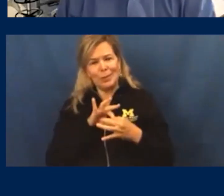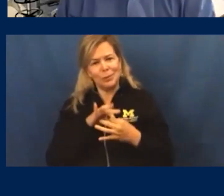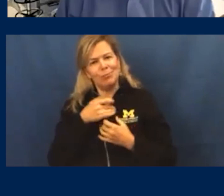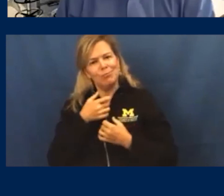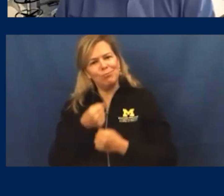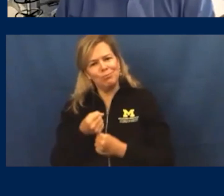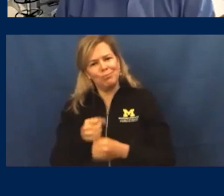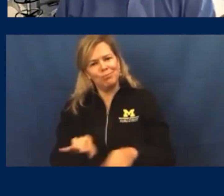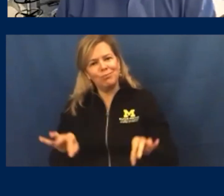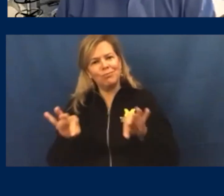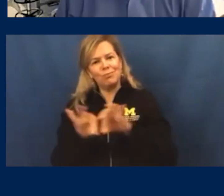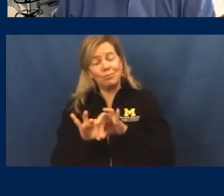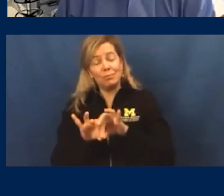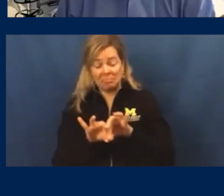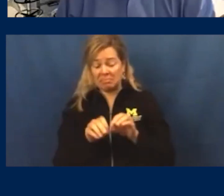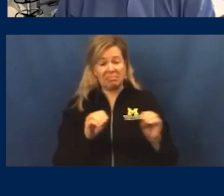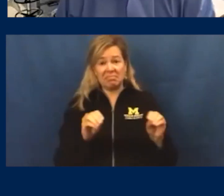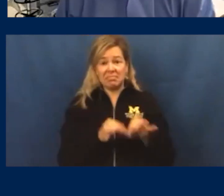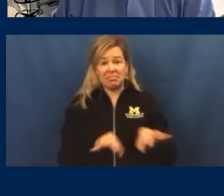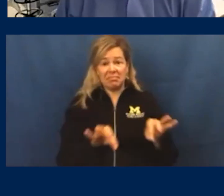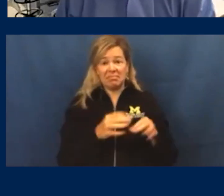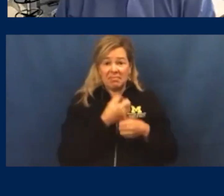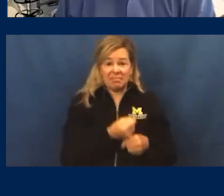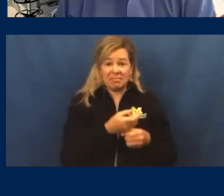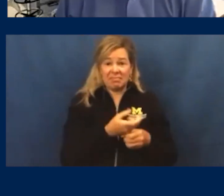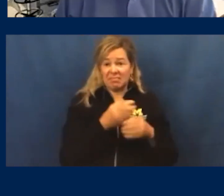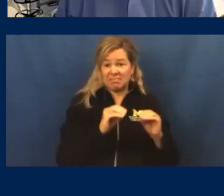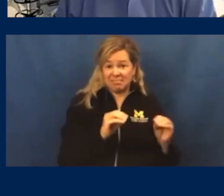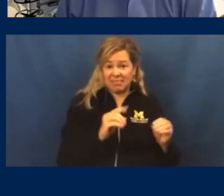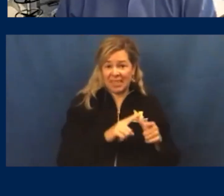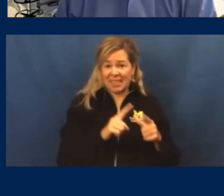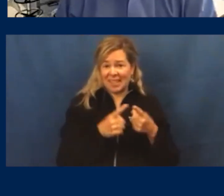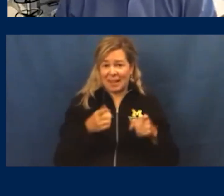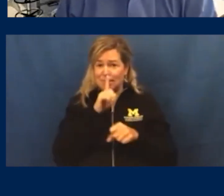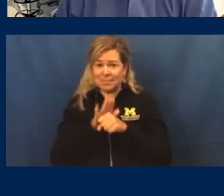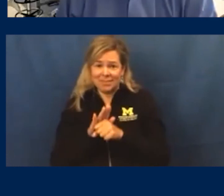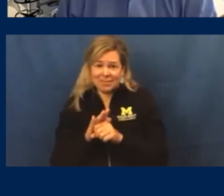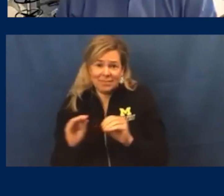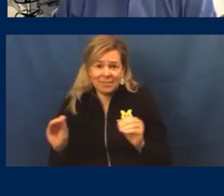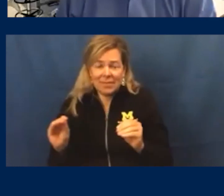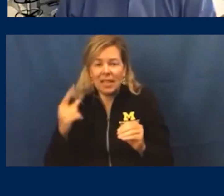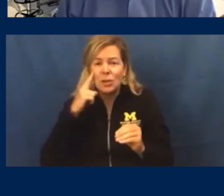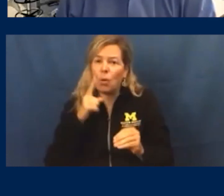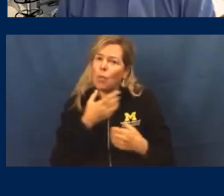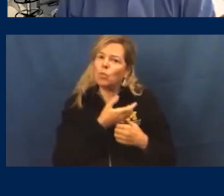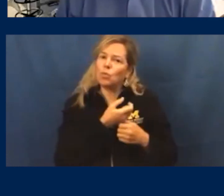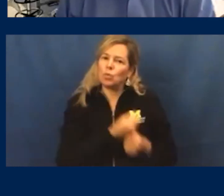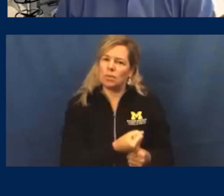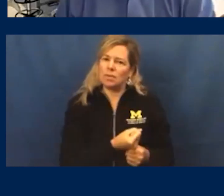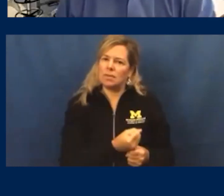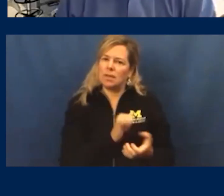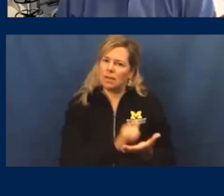without trust, our commitments will ring very hollow. So I believe that trust is one of the single most essential elements